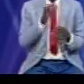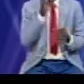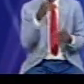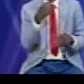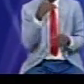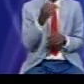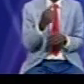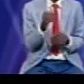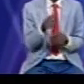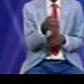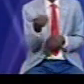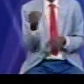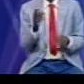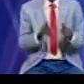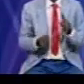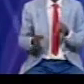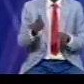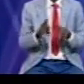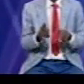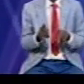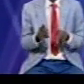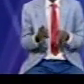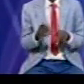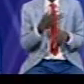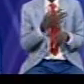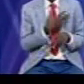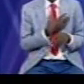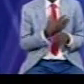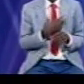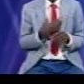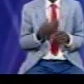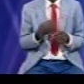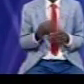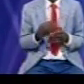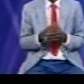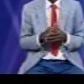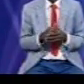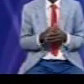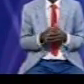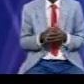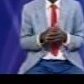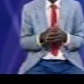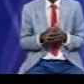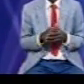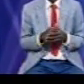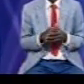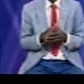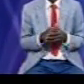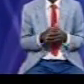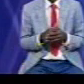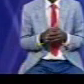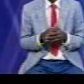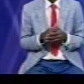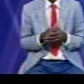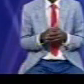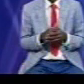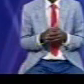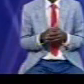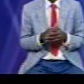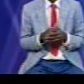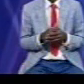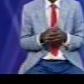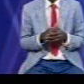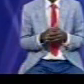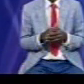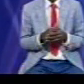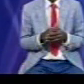because I felt that the fear of them having to think that they were going to lose their daughter was much more than dying at last. So